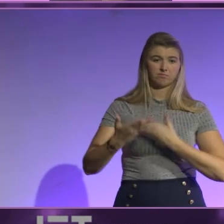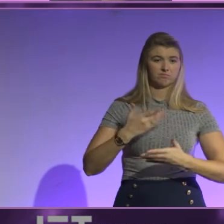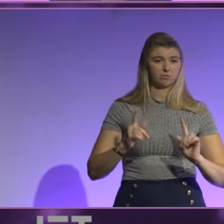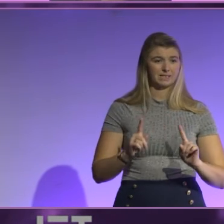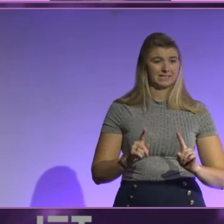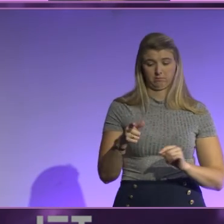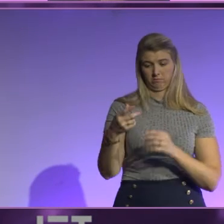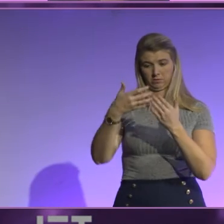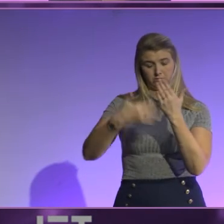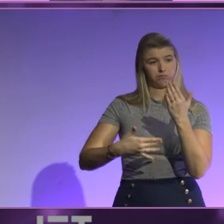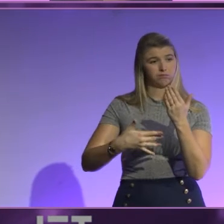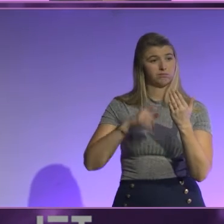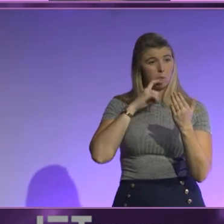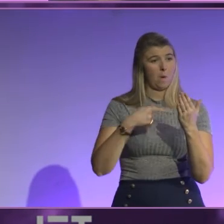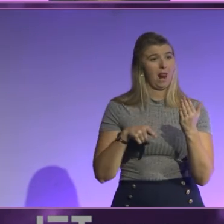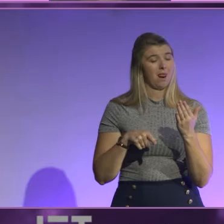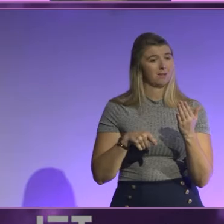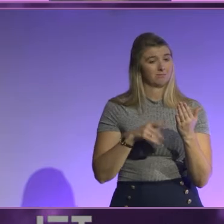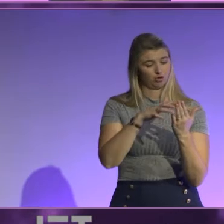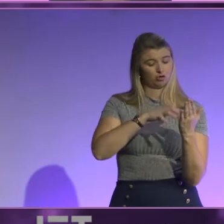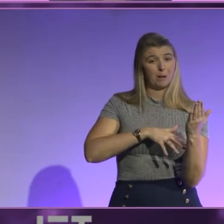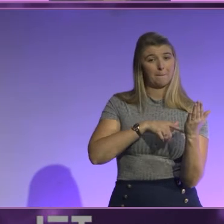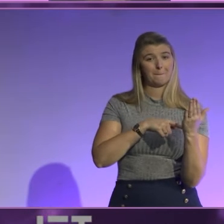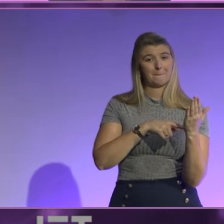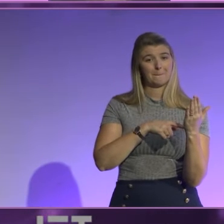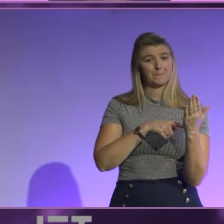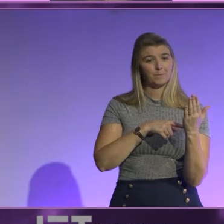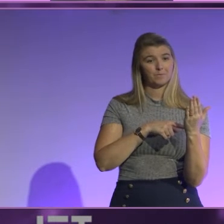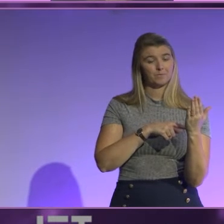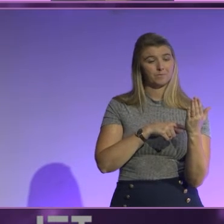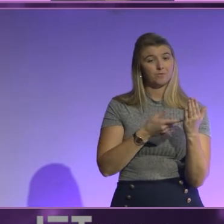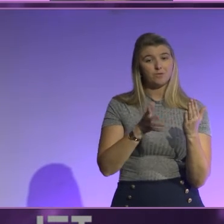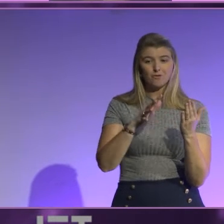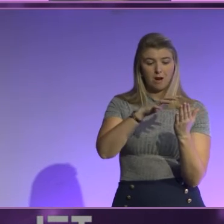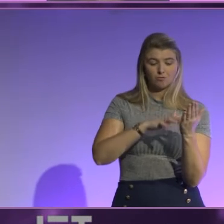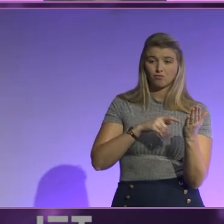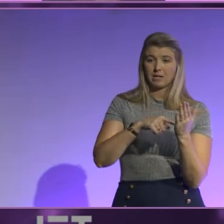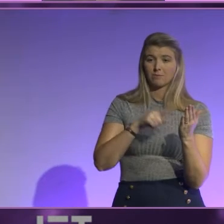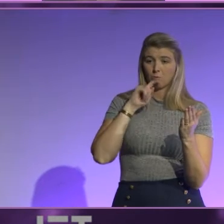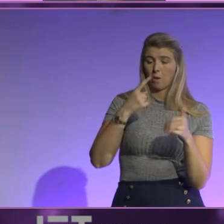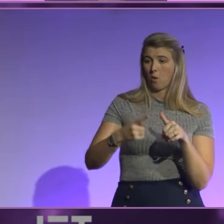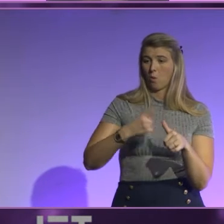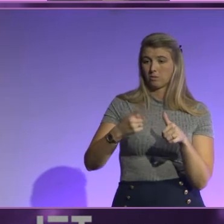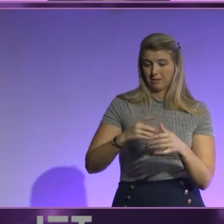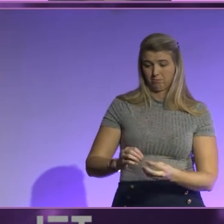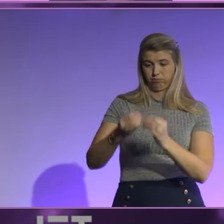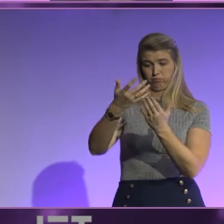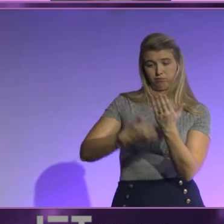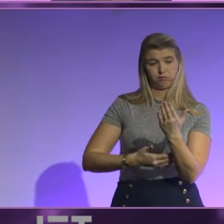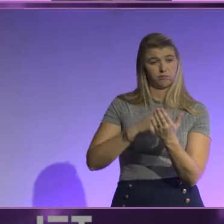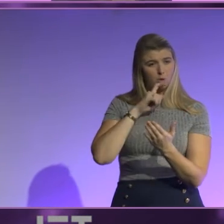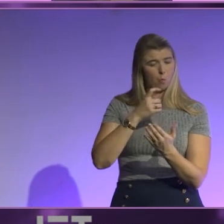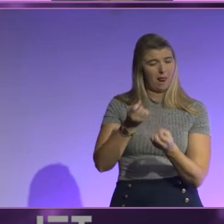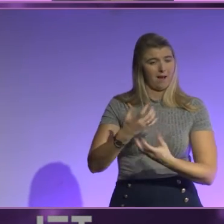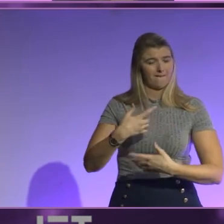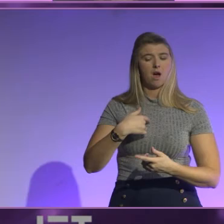And it'll generate Python scripts, and out of those Python scripts that it'll run automatically, it'll give you real insights into